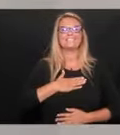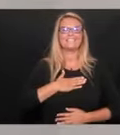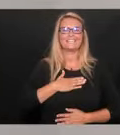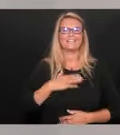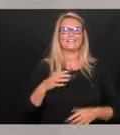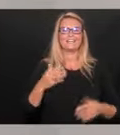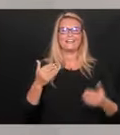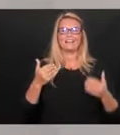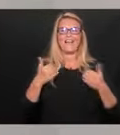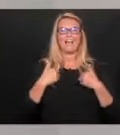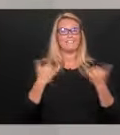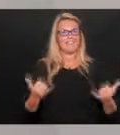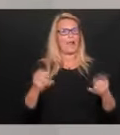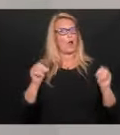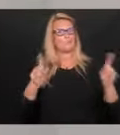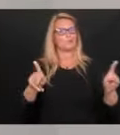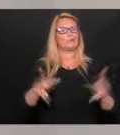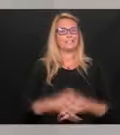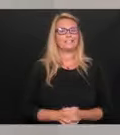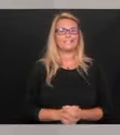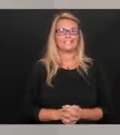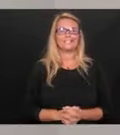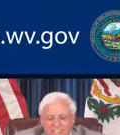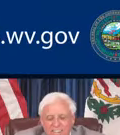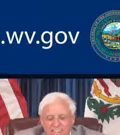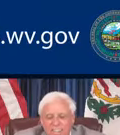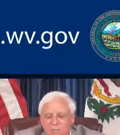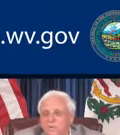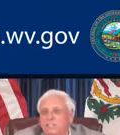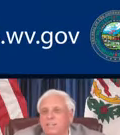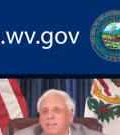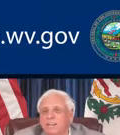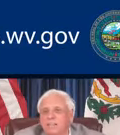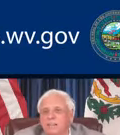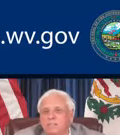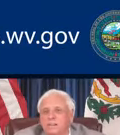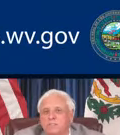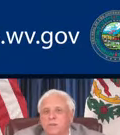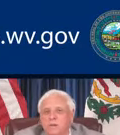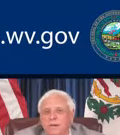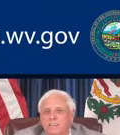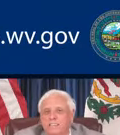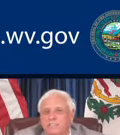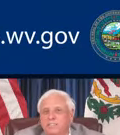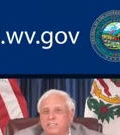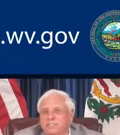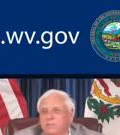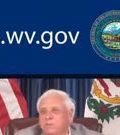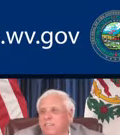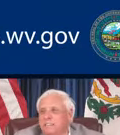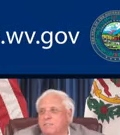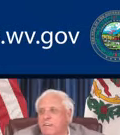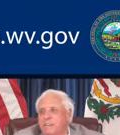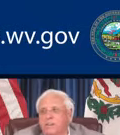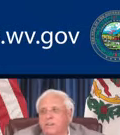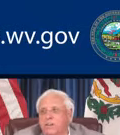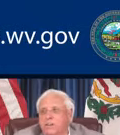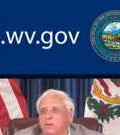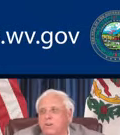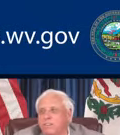opportunity that I have. Well, that's really great. Tell me what you like the best about school. What activities do you do besides, I